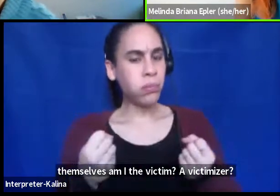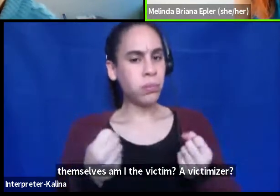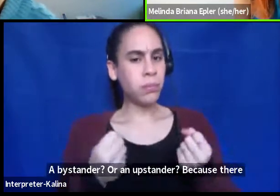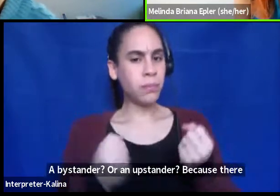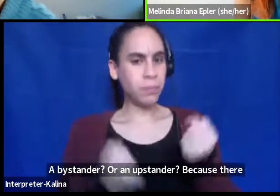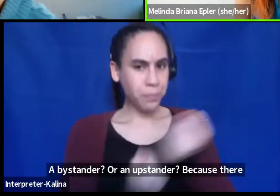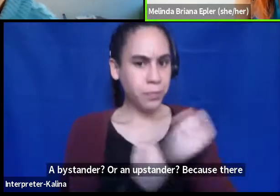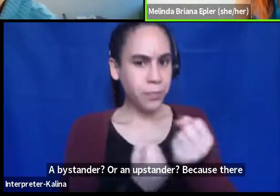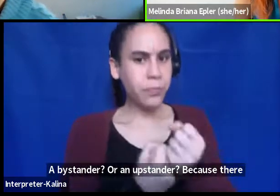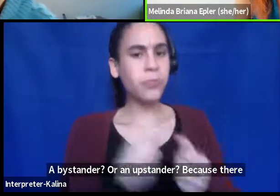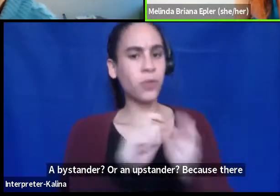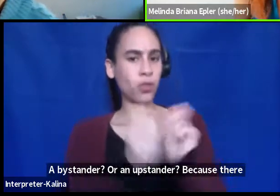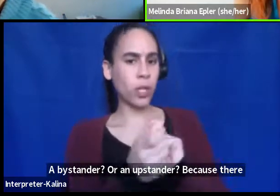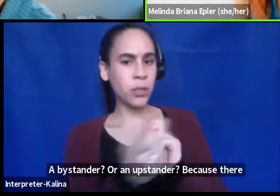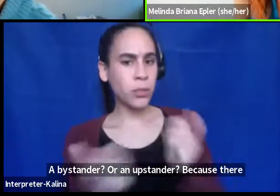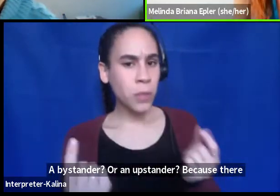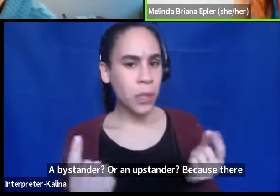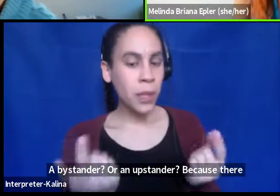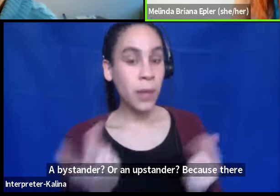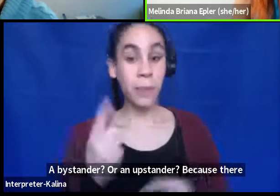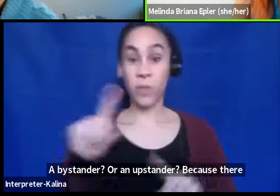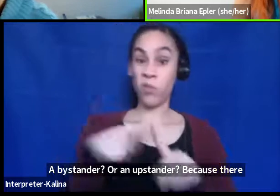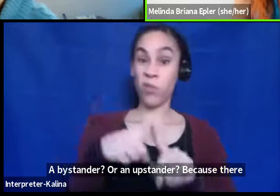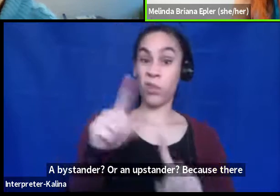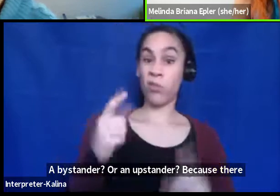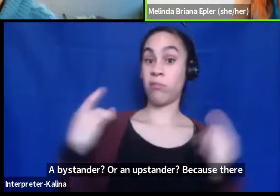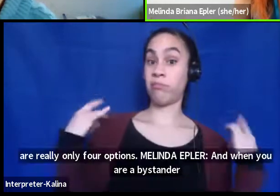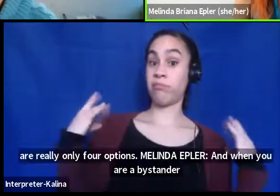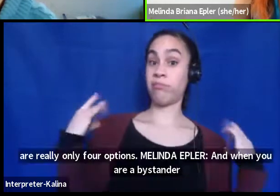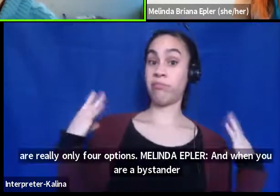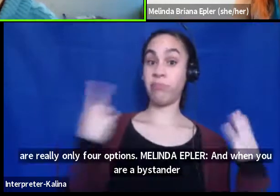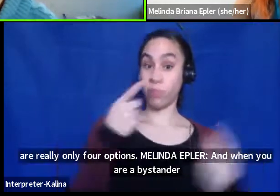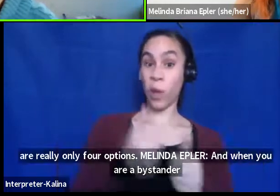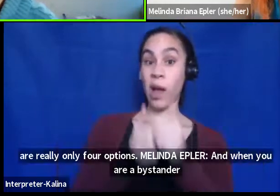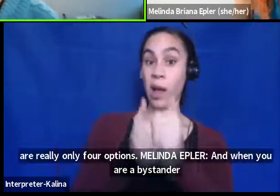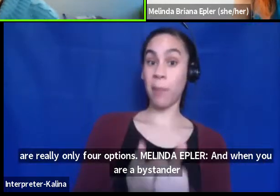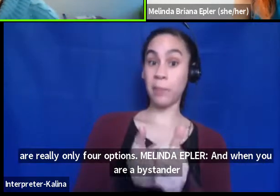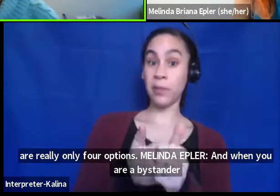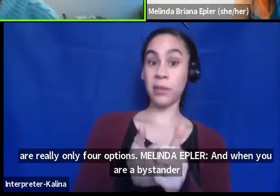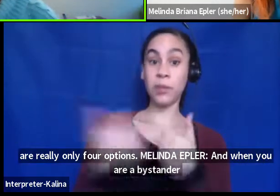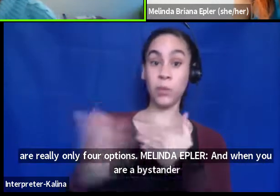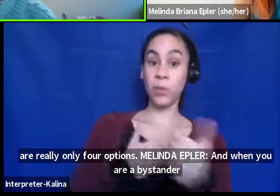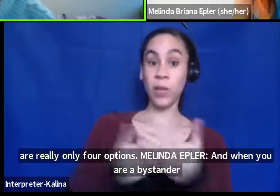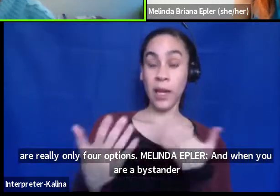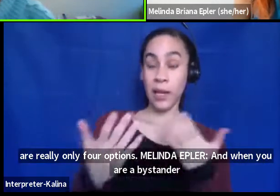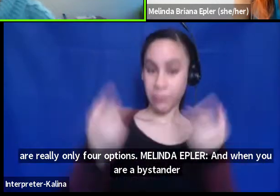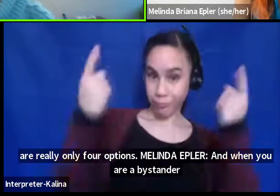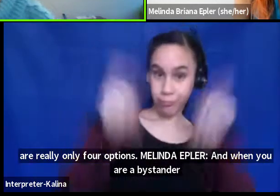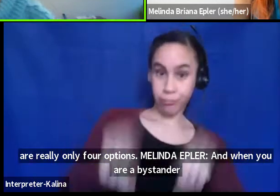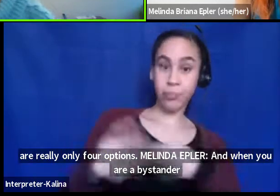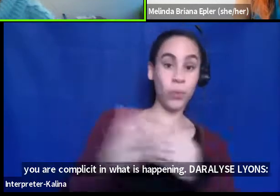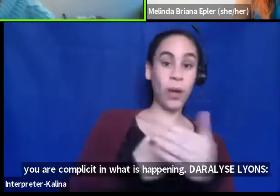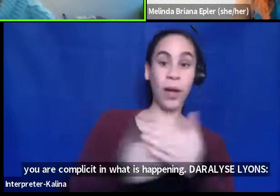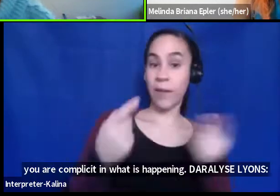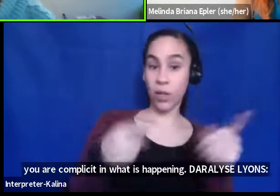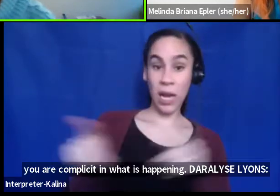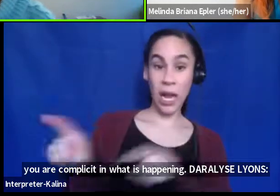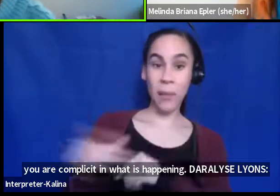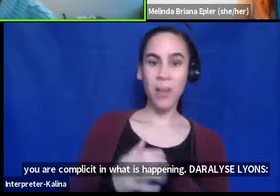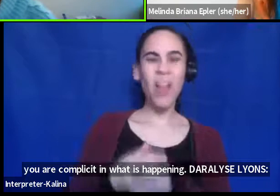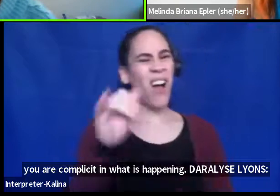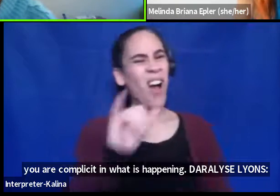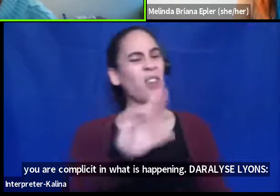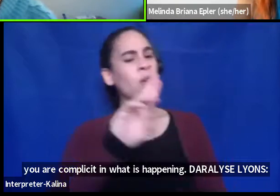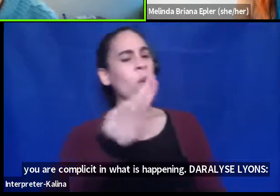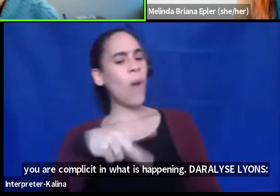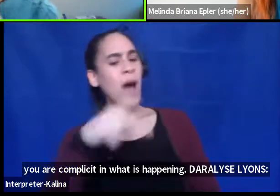a bystander, you are complicit in what is happening. I mean, absolutely. And being an upstander looks different, right? So